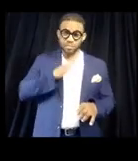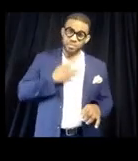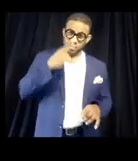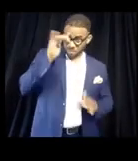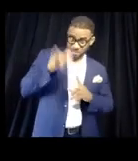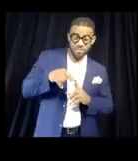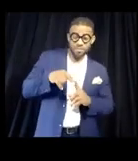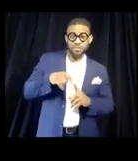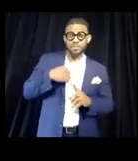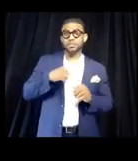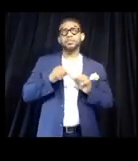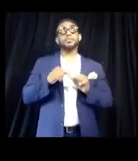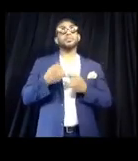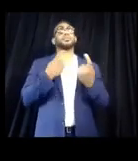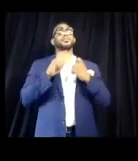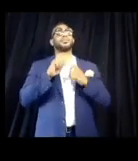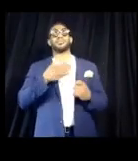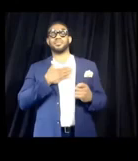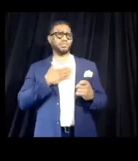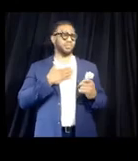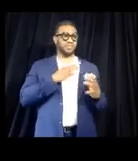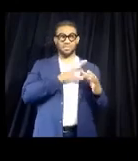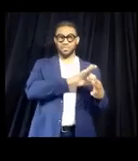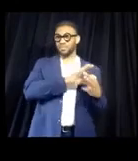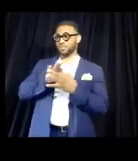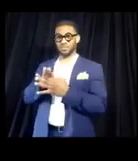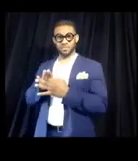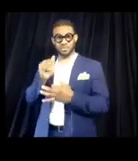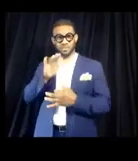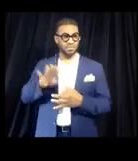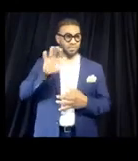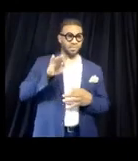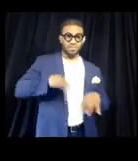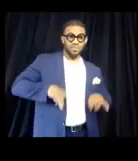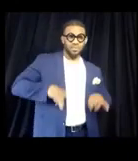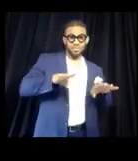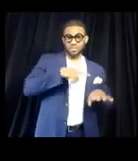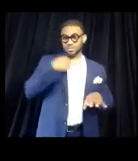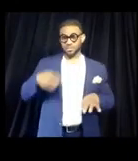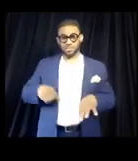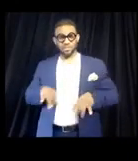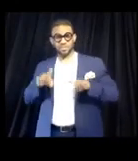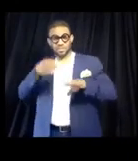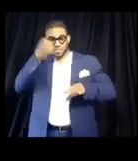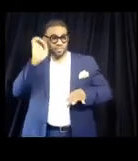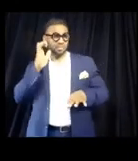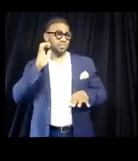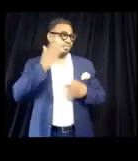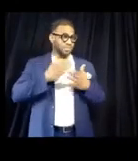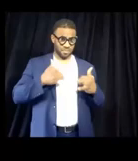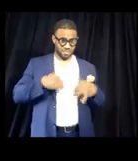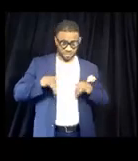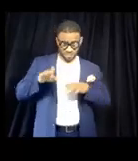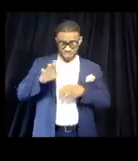biracial woman of colour, and because of this, I am constantly questioned about my Australianness. I am Asian Australian, Chinese Australian, Eurasian. So